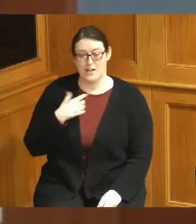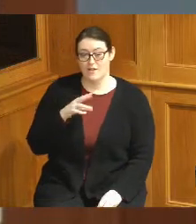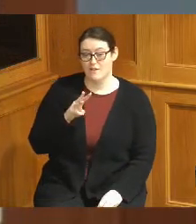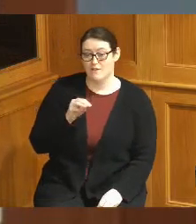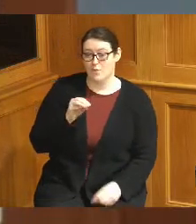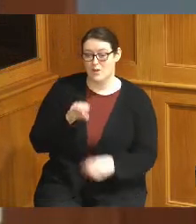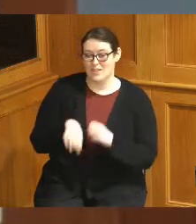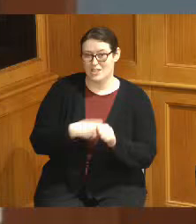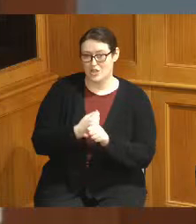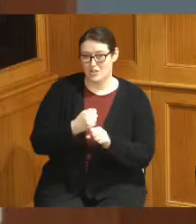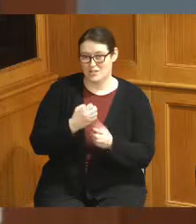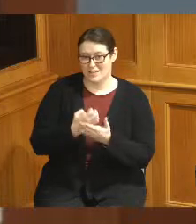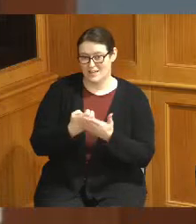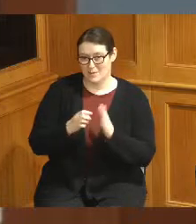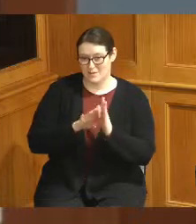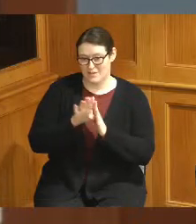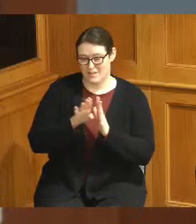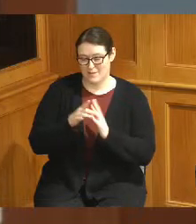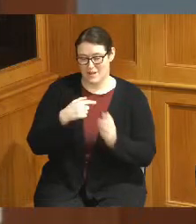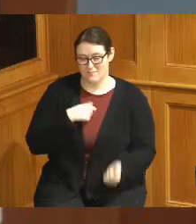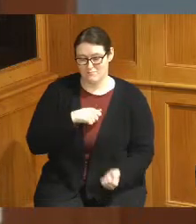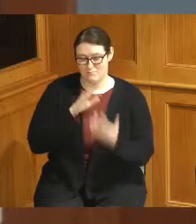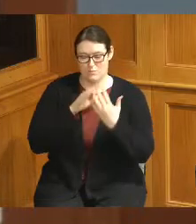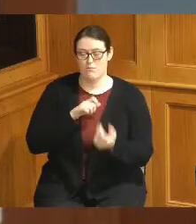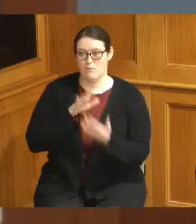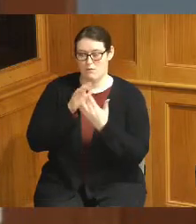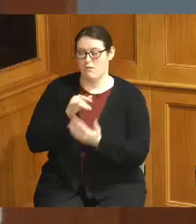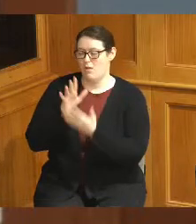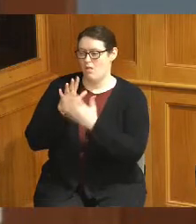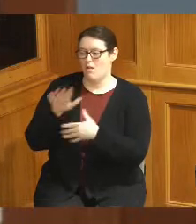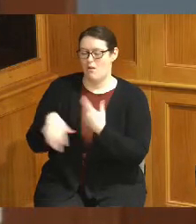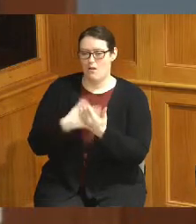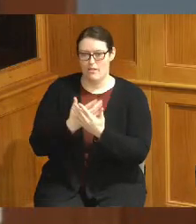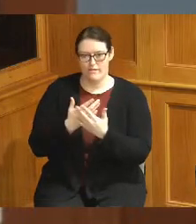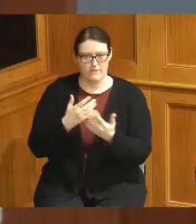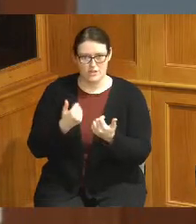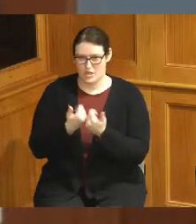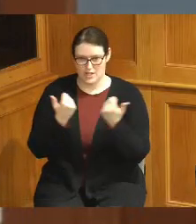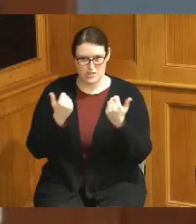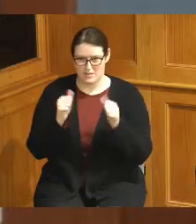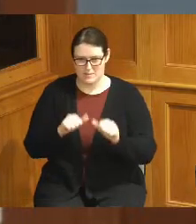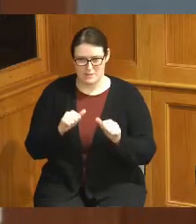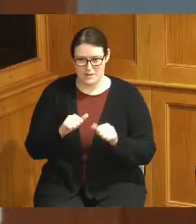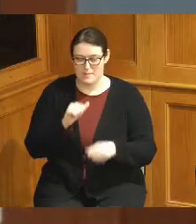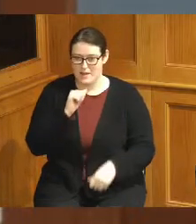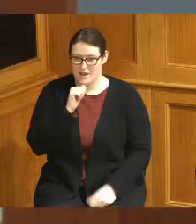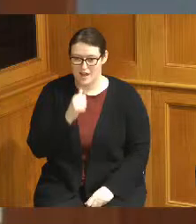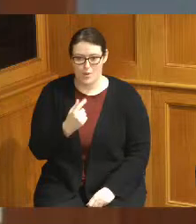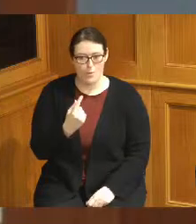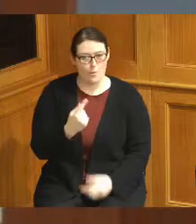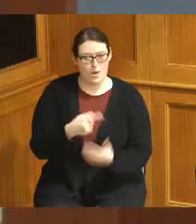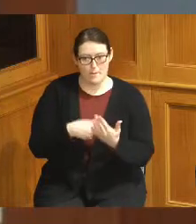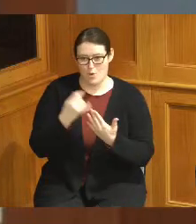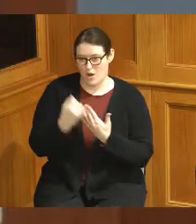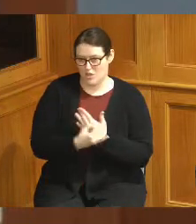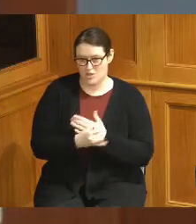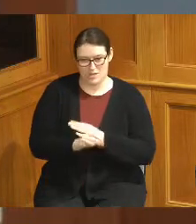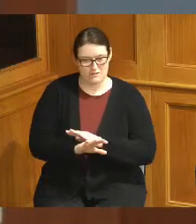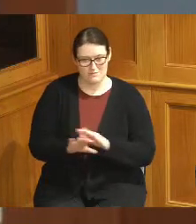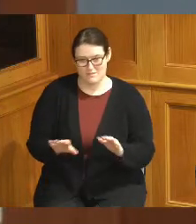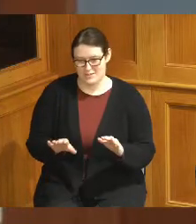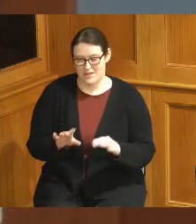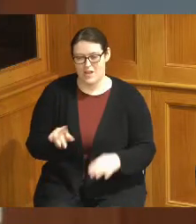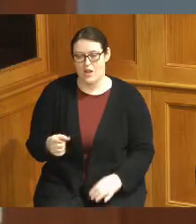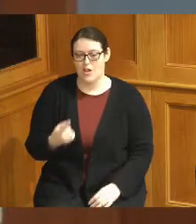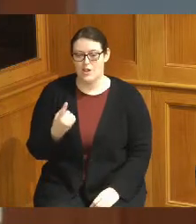have faced all of the challenges that this project brought, but not in one project. Just simply